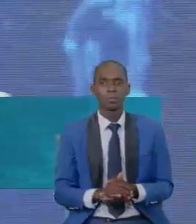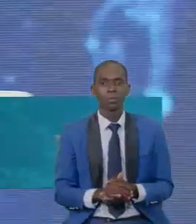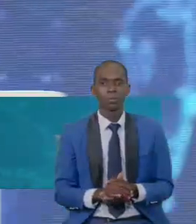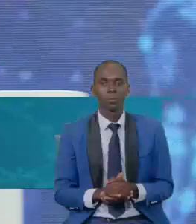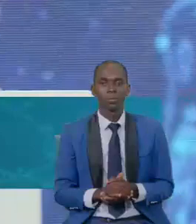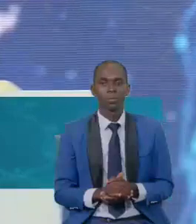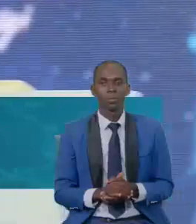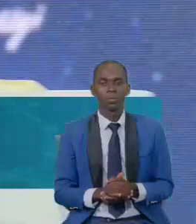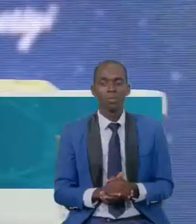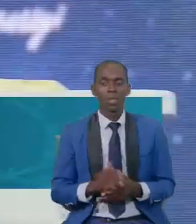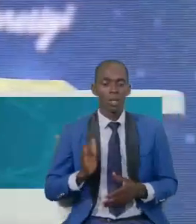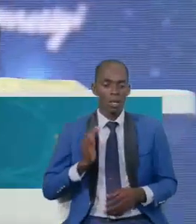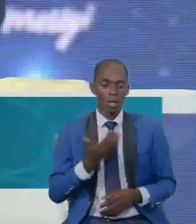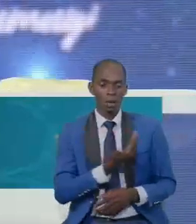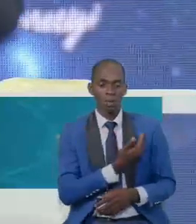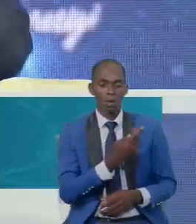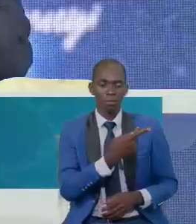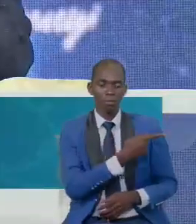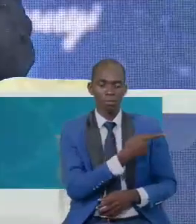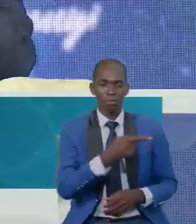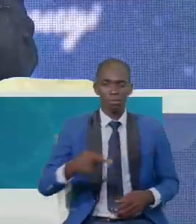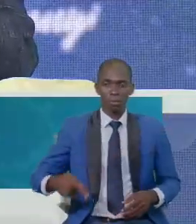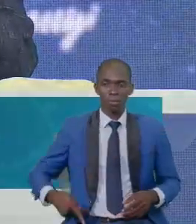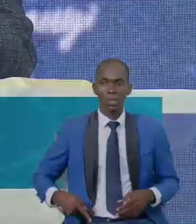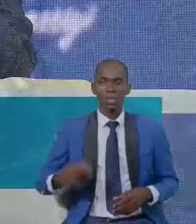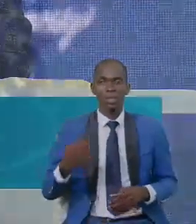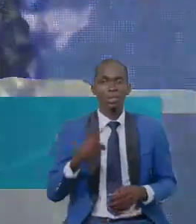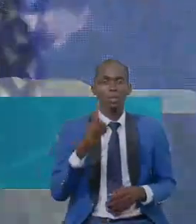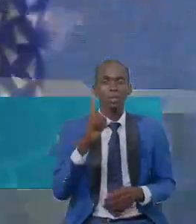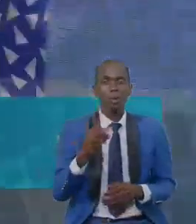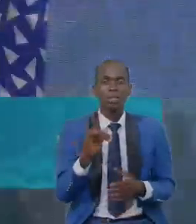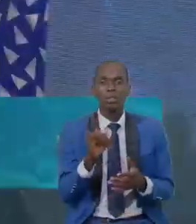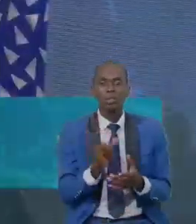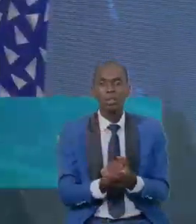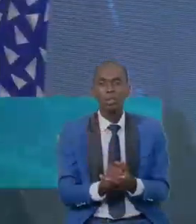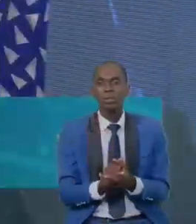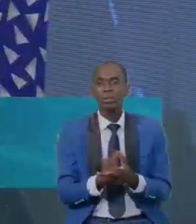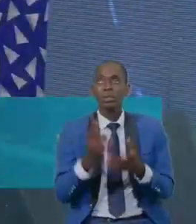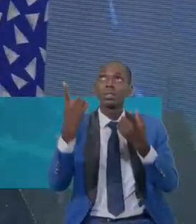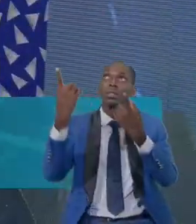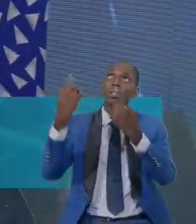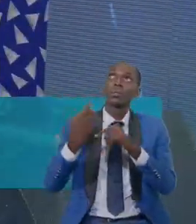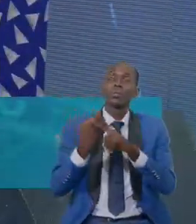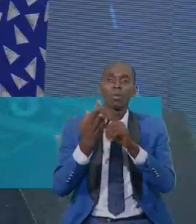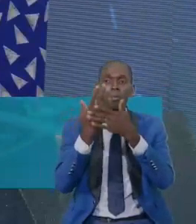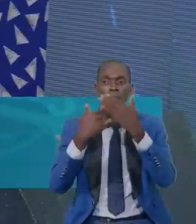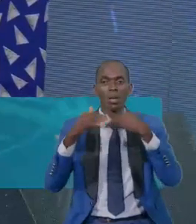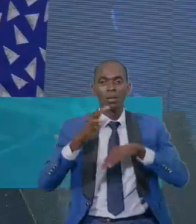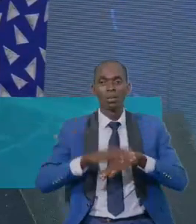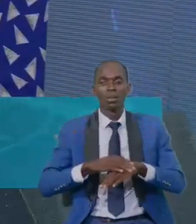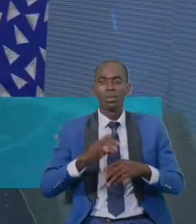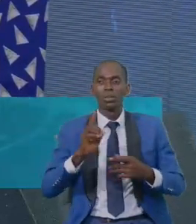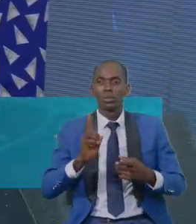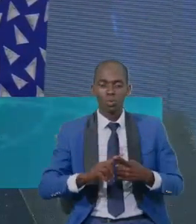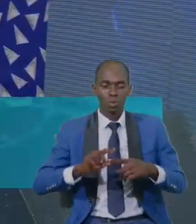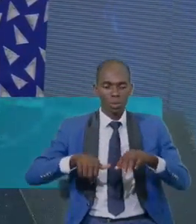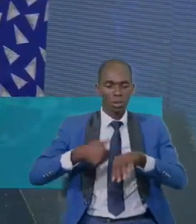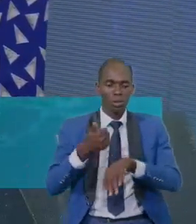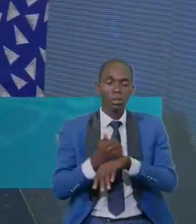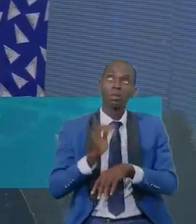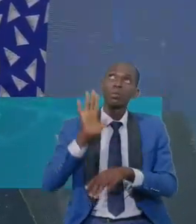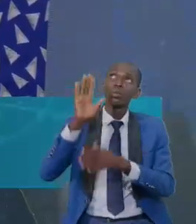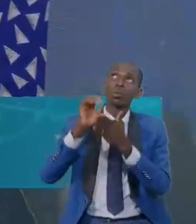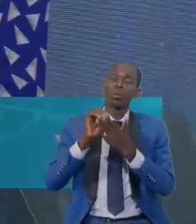Our Prince. The one that came from heaven to set up his kingdom in our